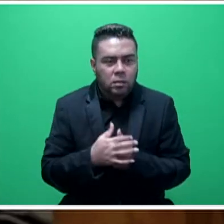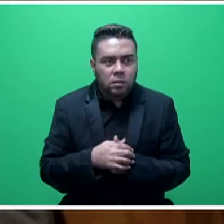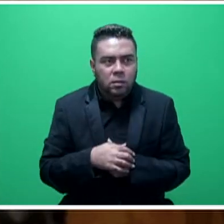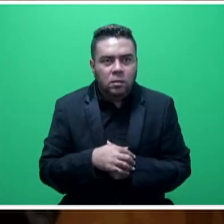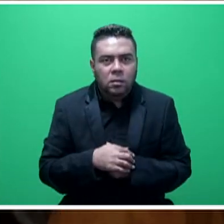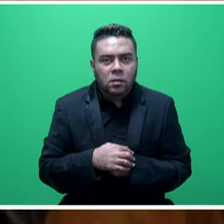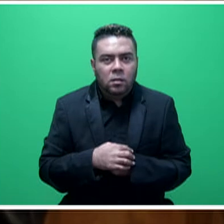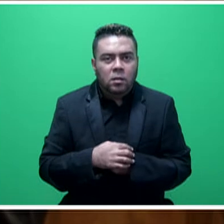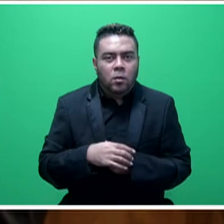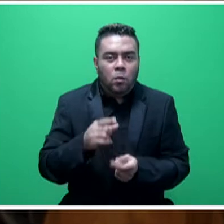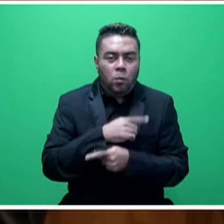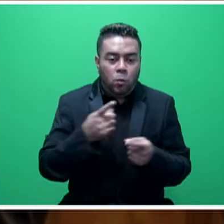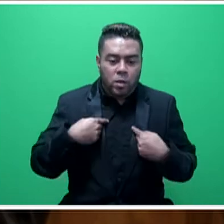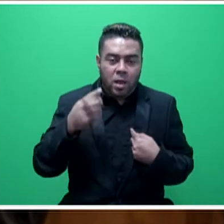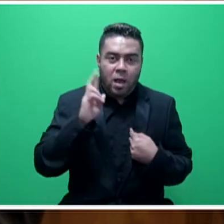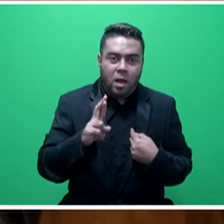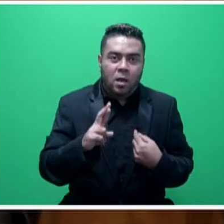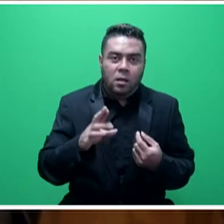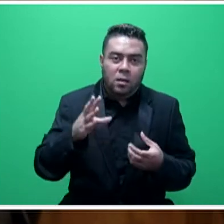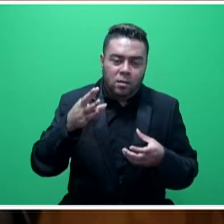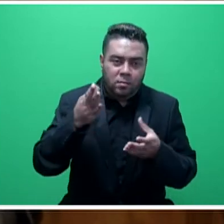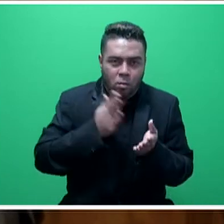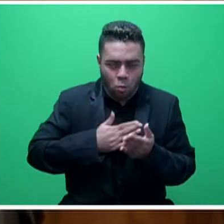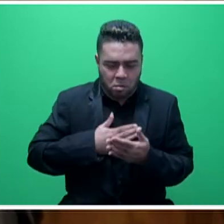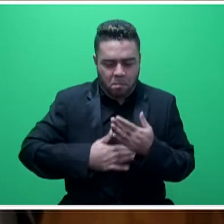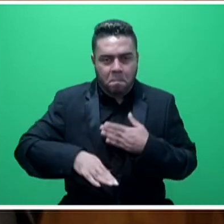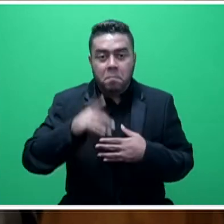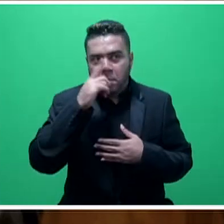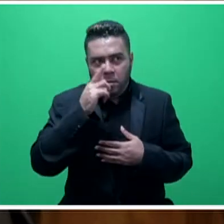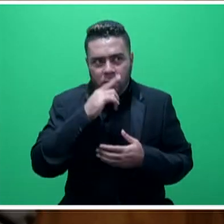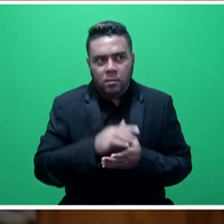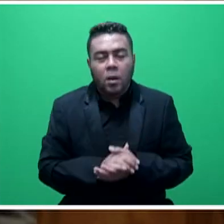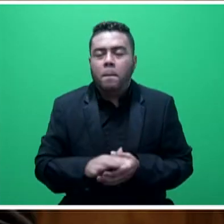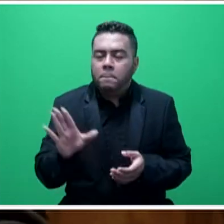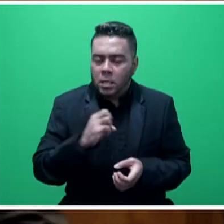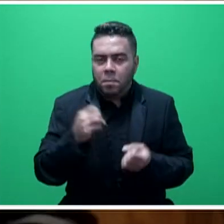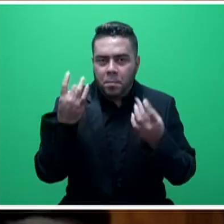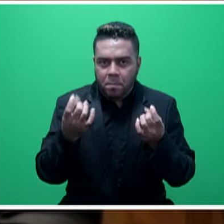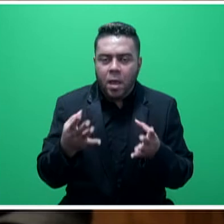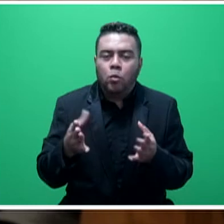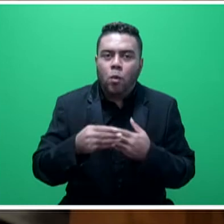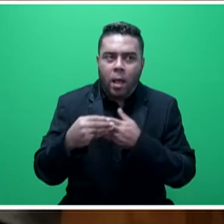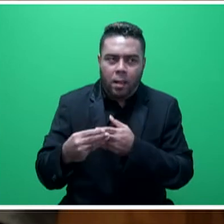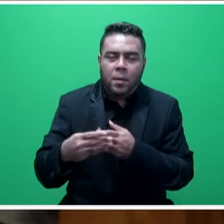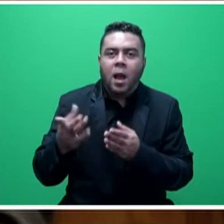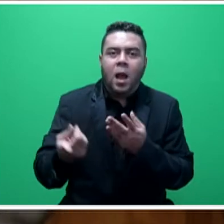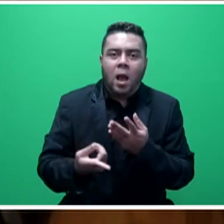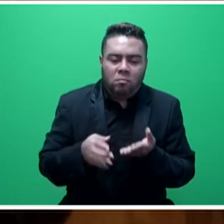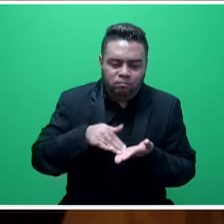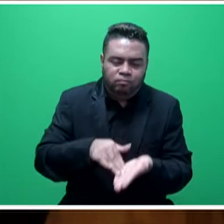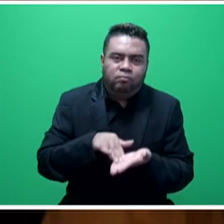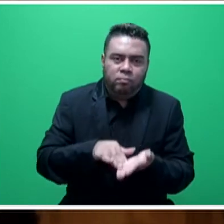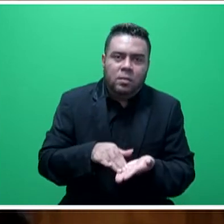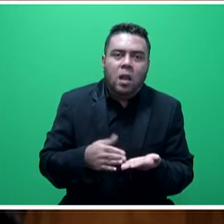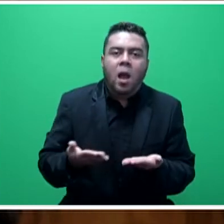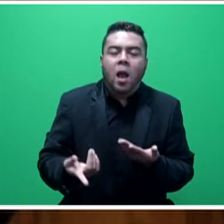right thing. We are compassionate people, Mr. Speaker, and we must be prepared to help others when they are in need. And there never